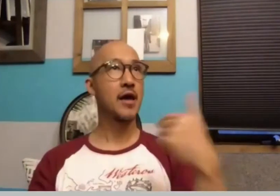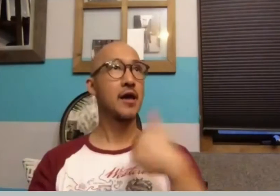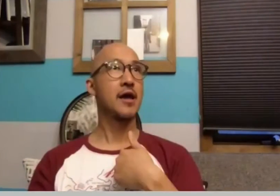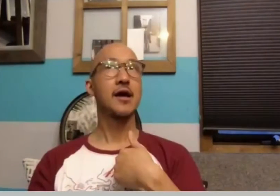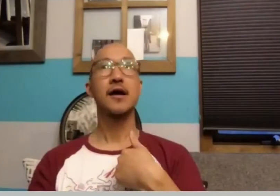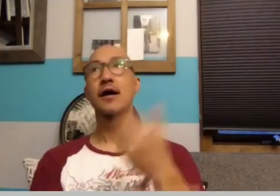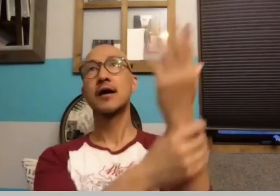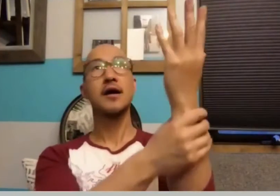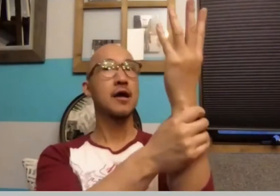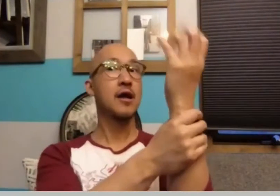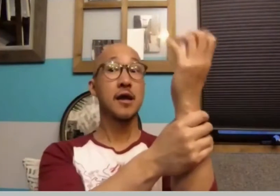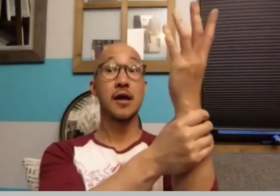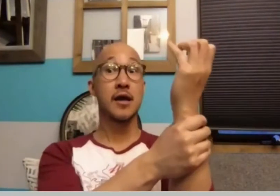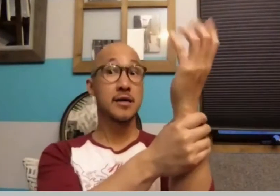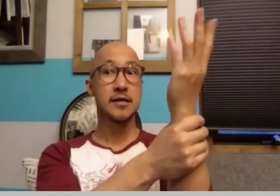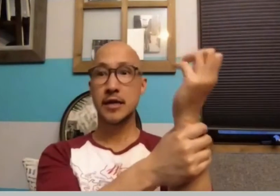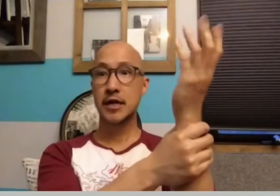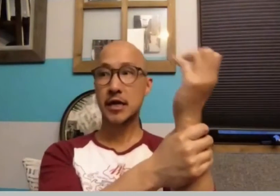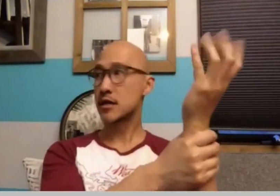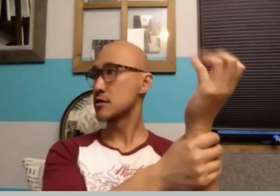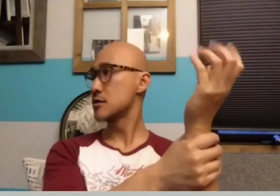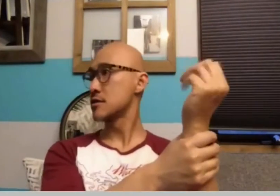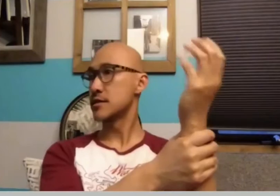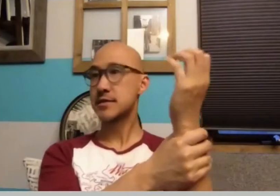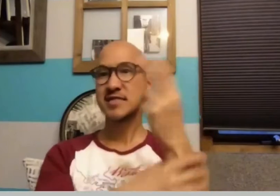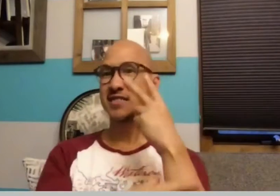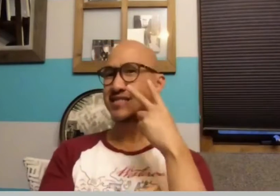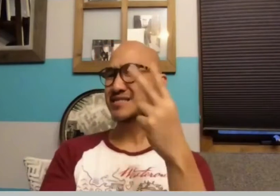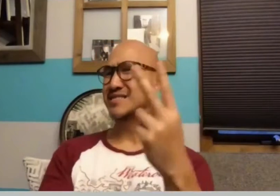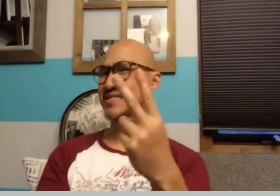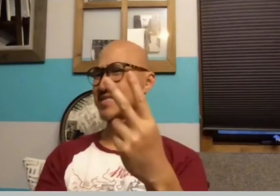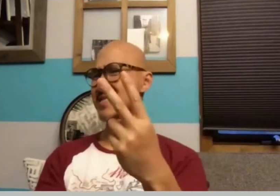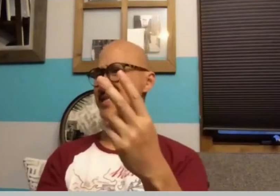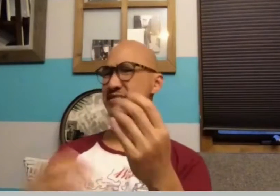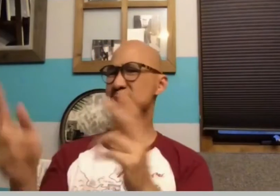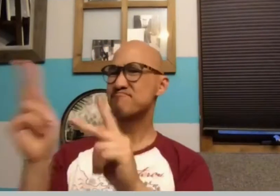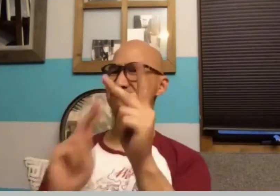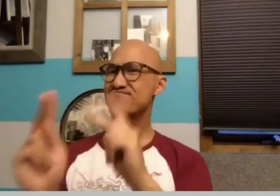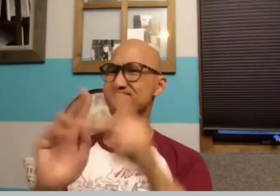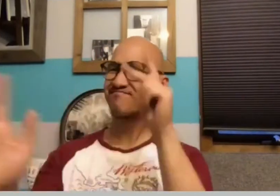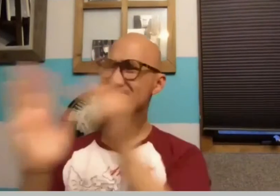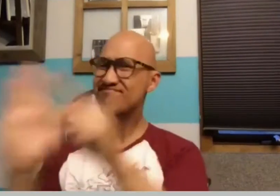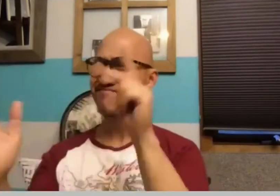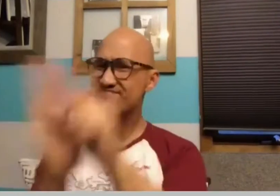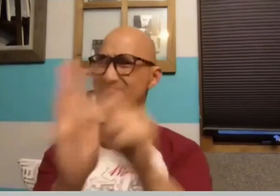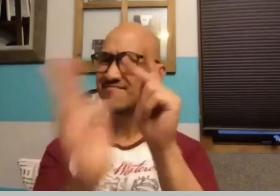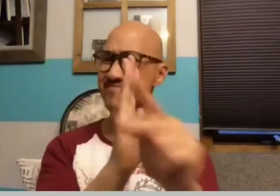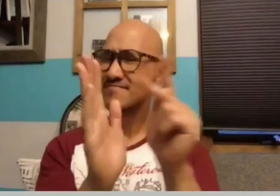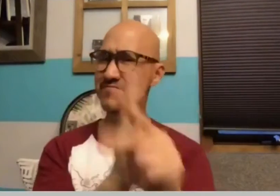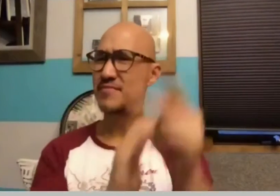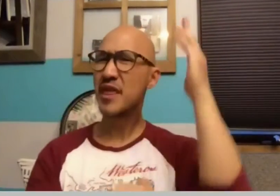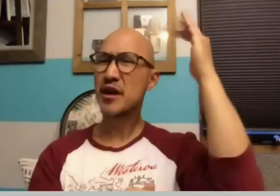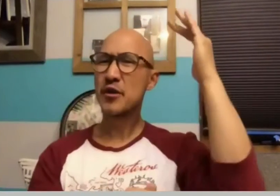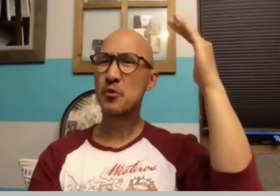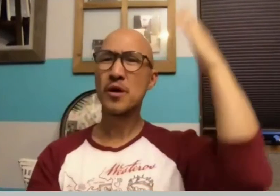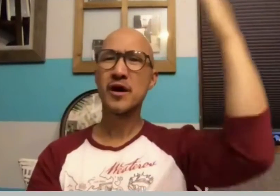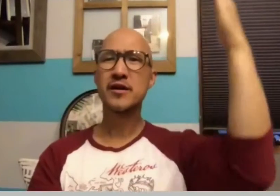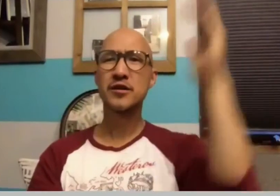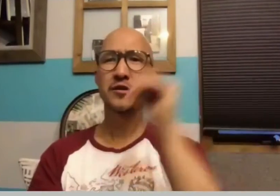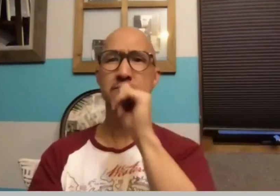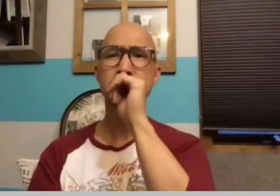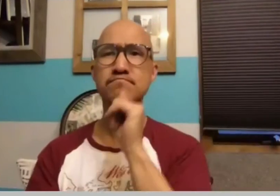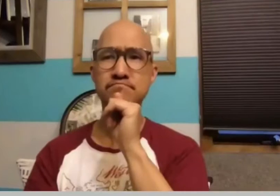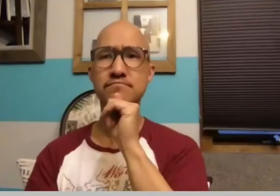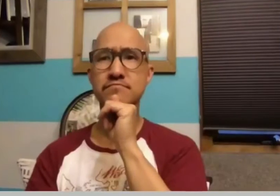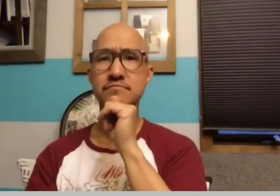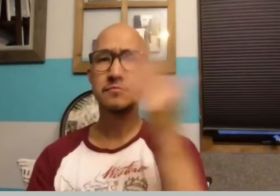you, violence, but you don't save? Why do you make me look at injustice, and why do you tolerate wrongdoing?" And so the prophets themselves were